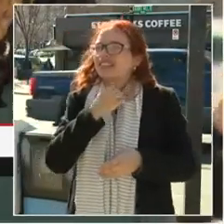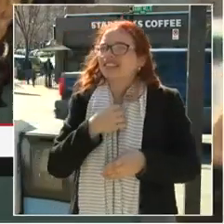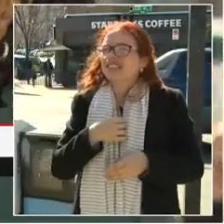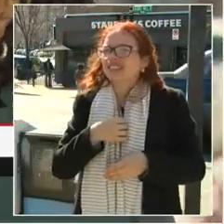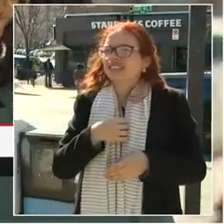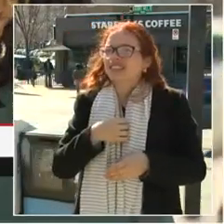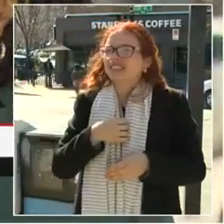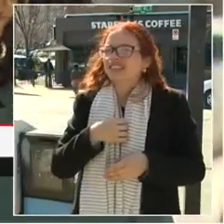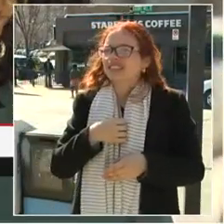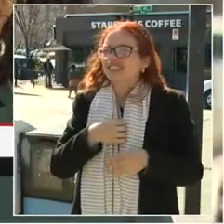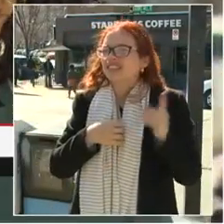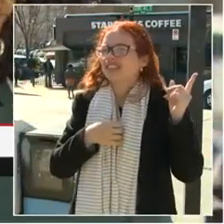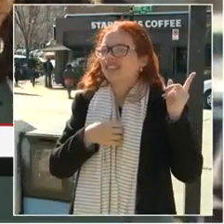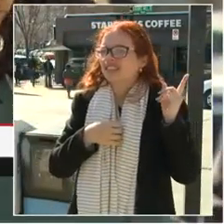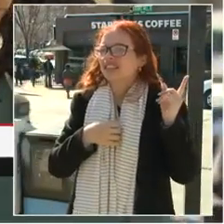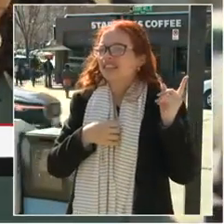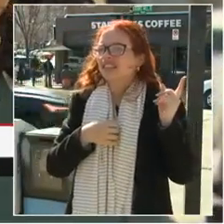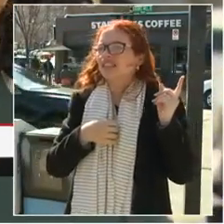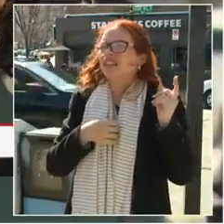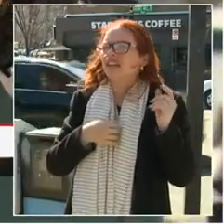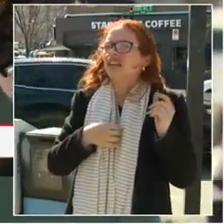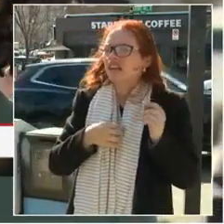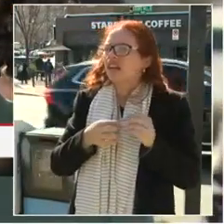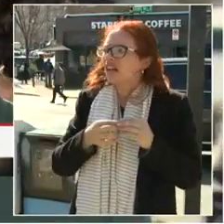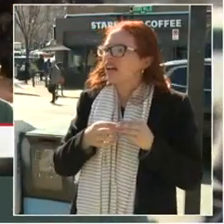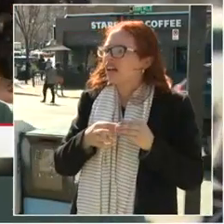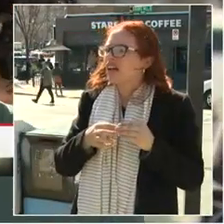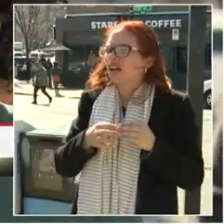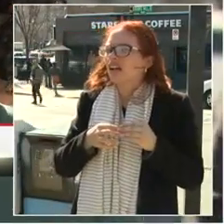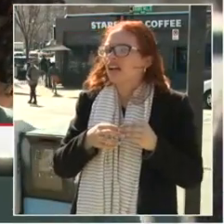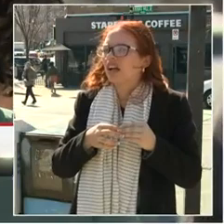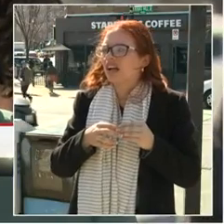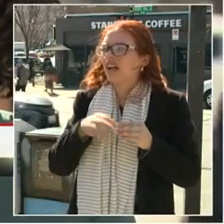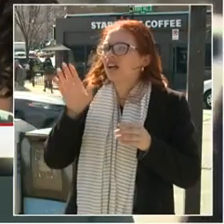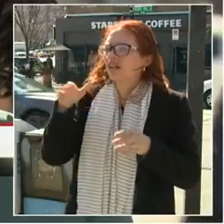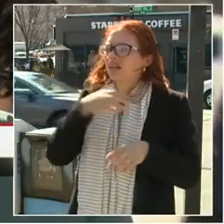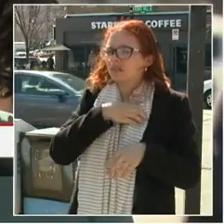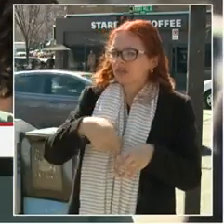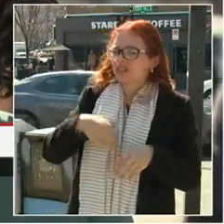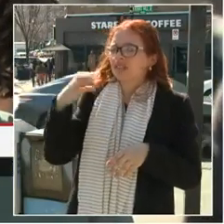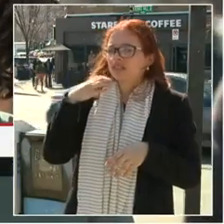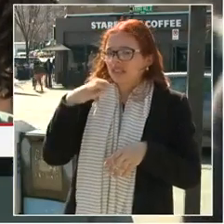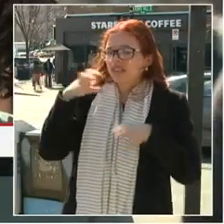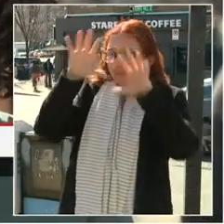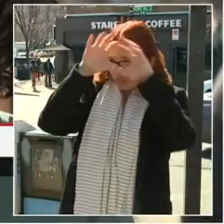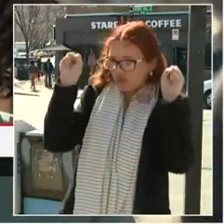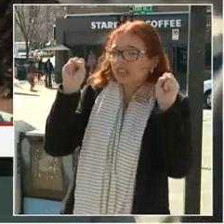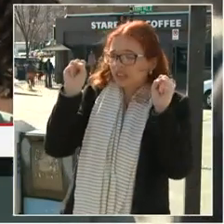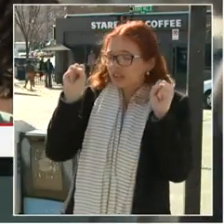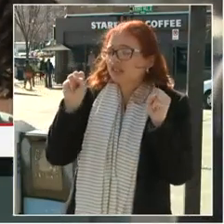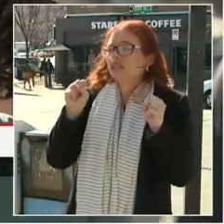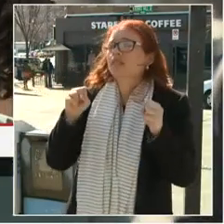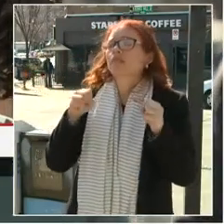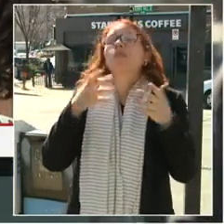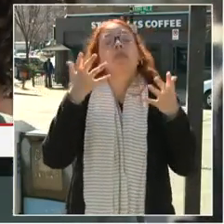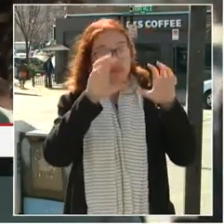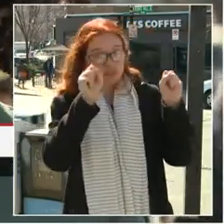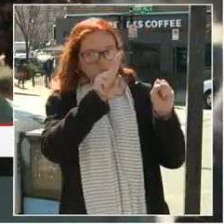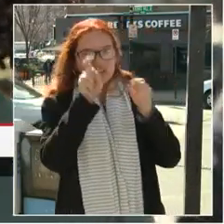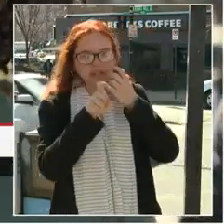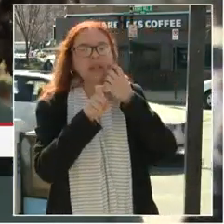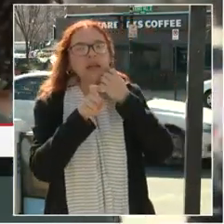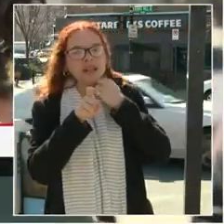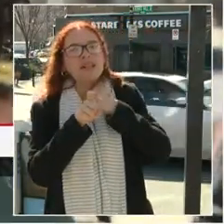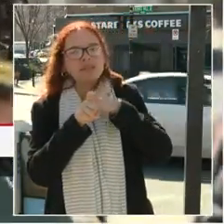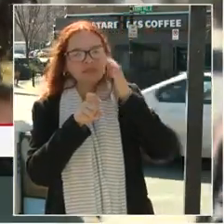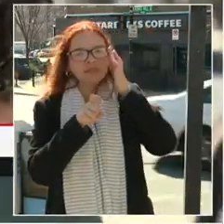you. Mayor Bowser, this is for you, and also Chief Conti, if you would like to weigh in. President Biden, through talking about the crime bill, has helped put D.C.'s issue